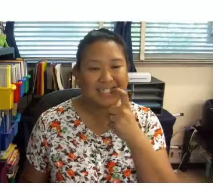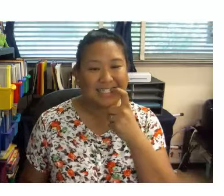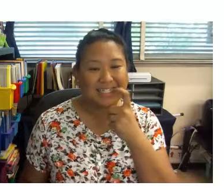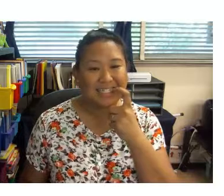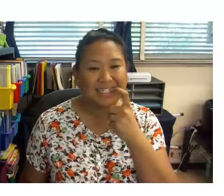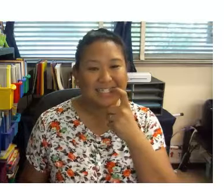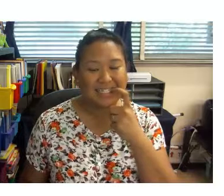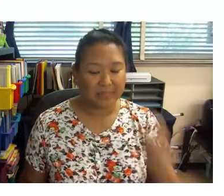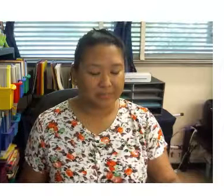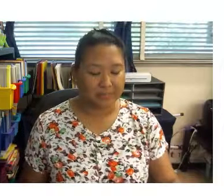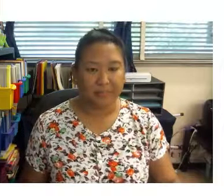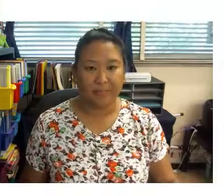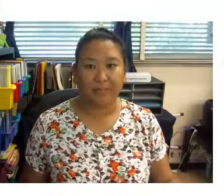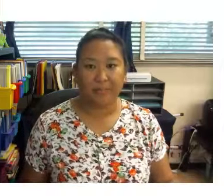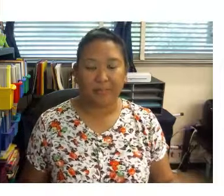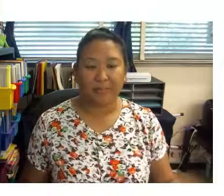glass,